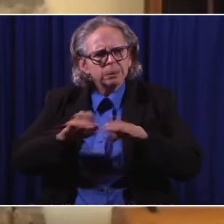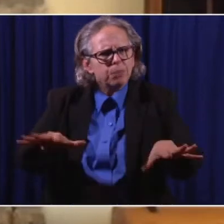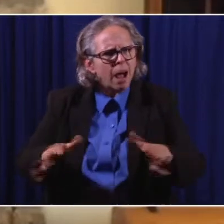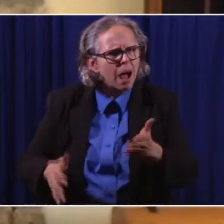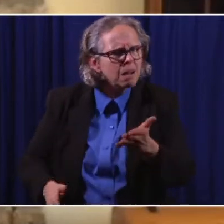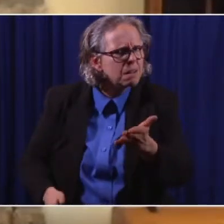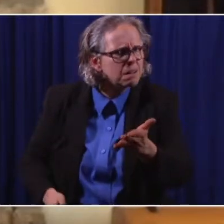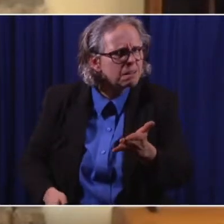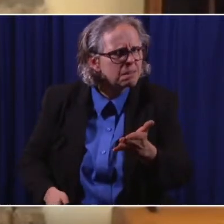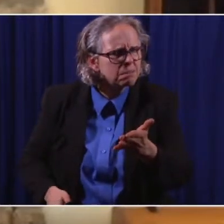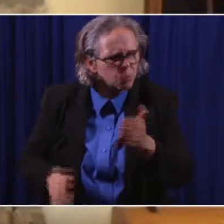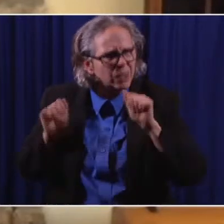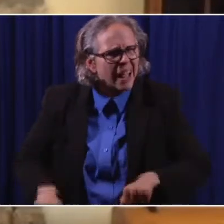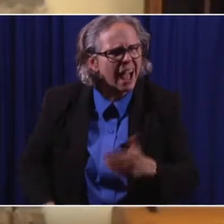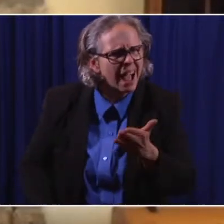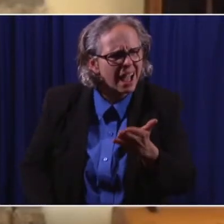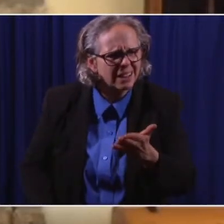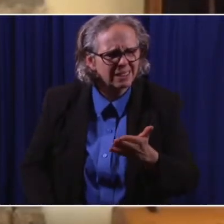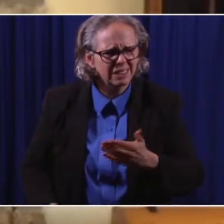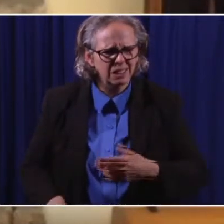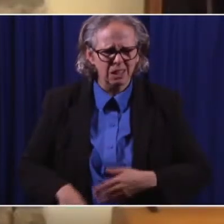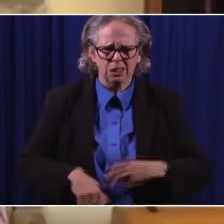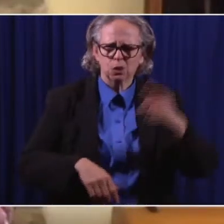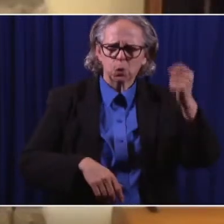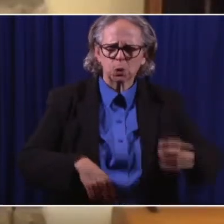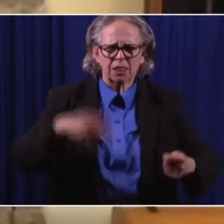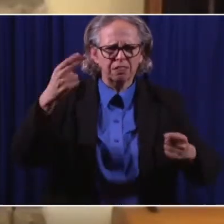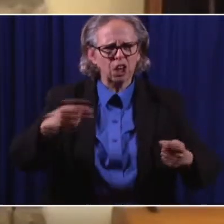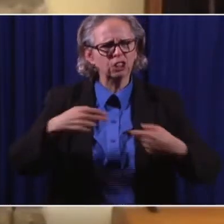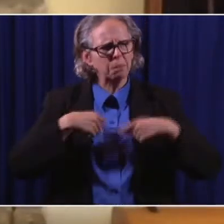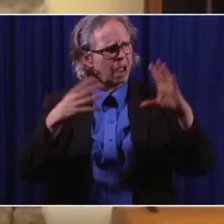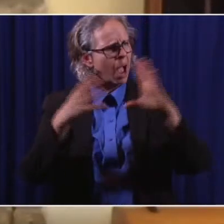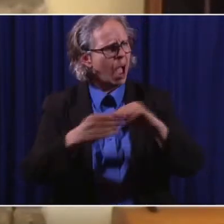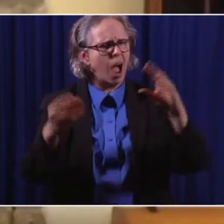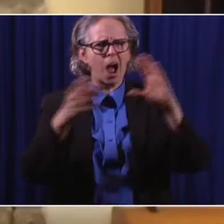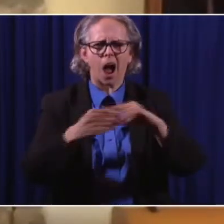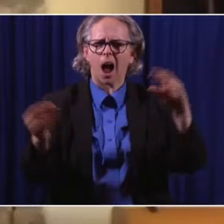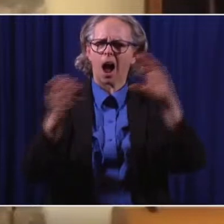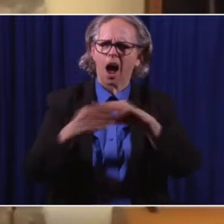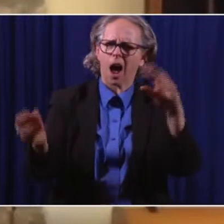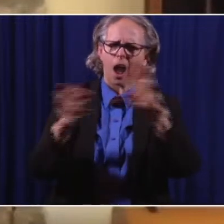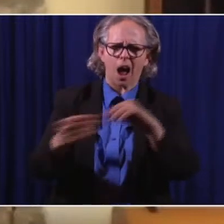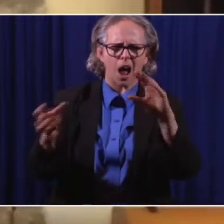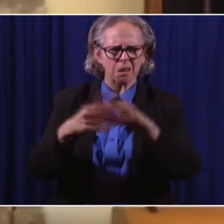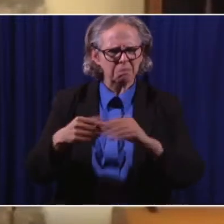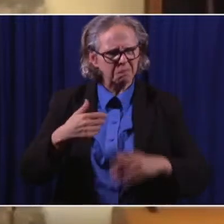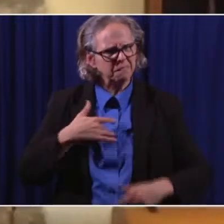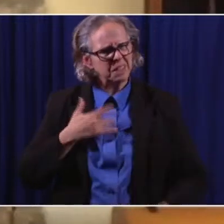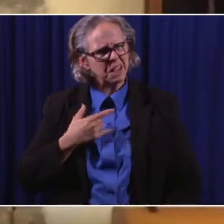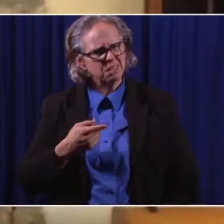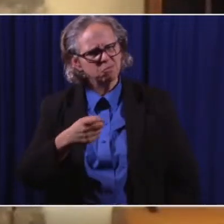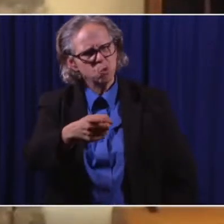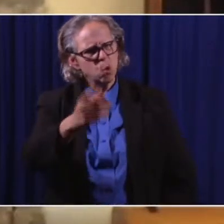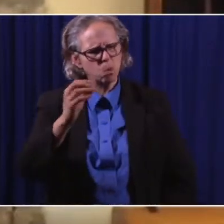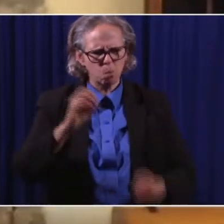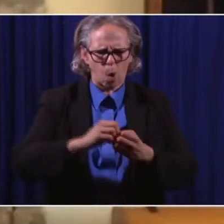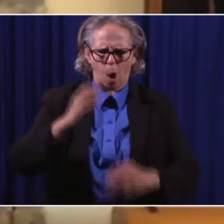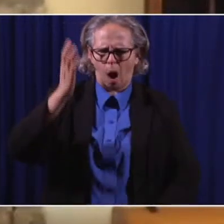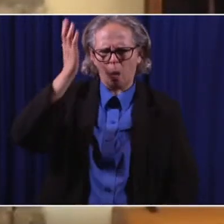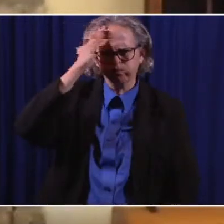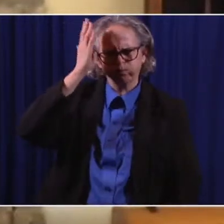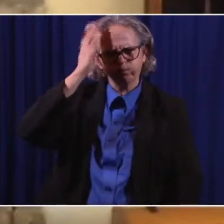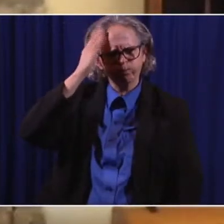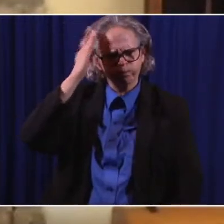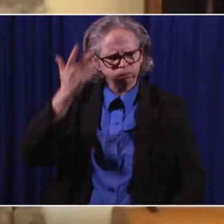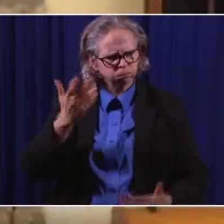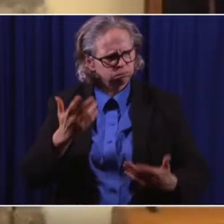and Thursday, I think more Ohioans are going to wear masks. I'm already getting some calls from legislators to say that, well, we're wearing masks more in our county or this